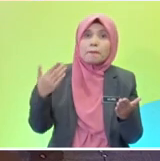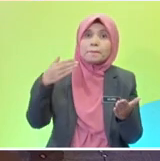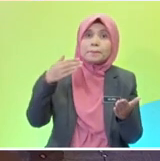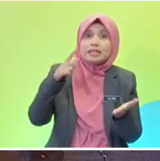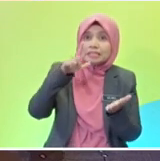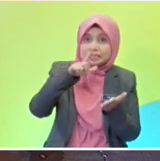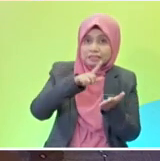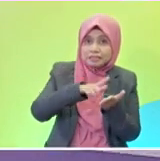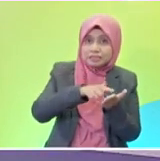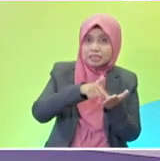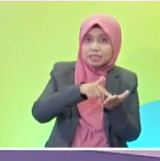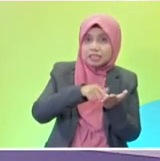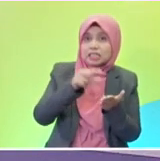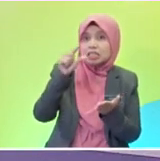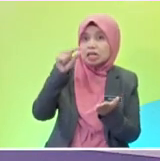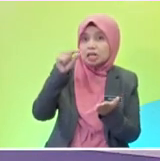the center.